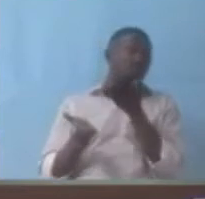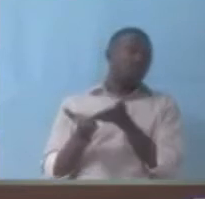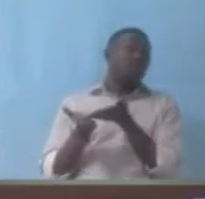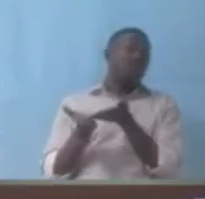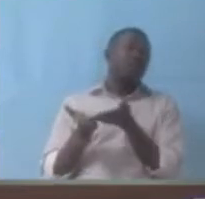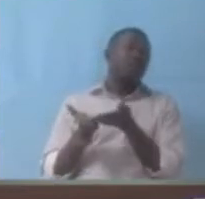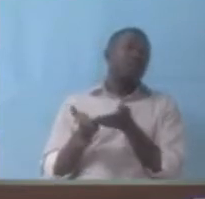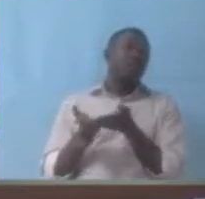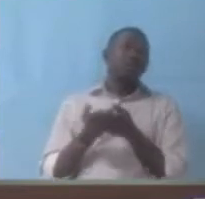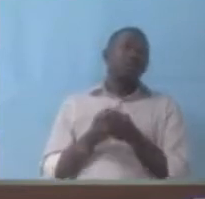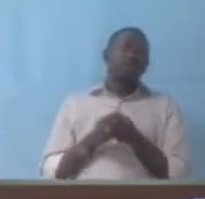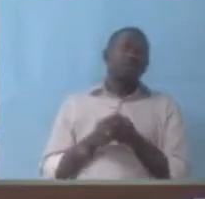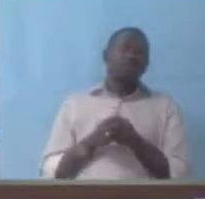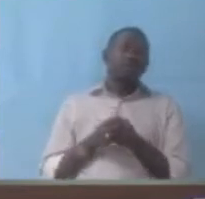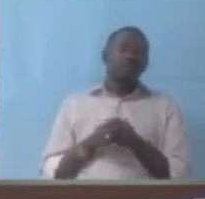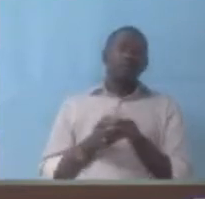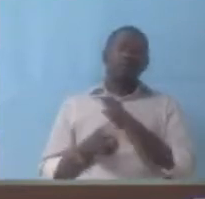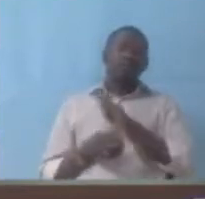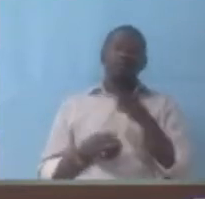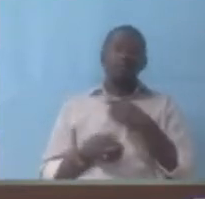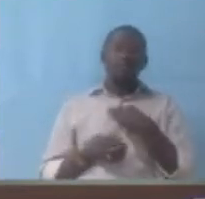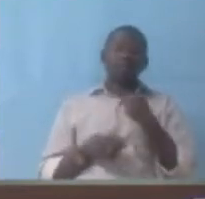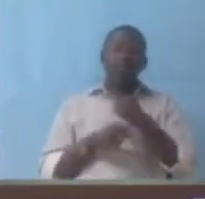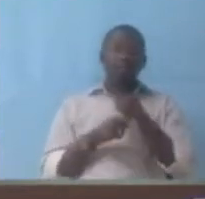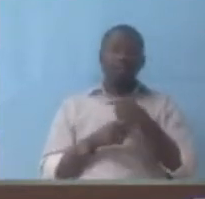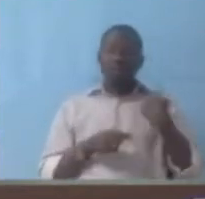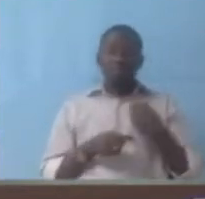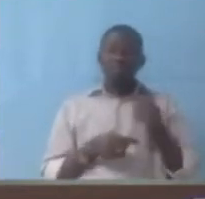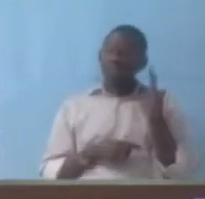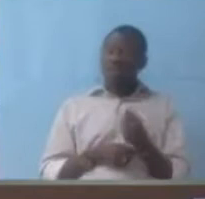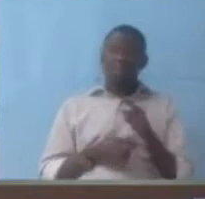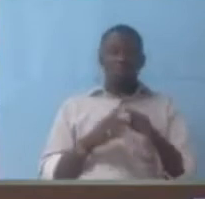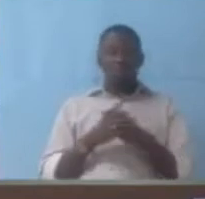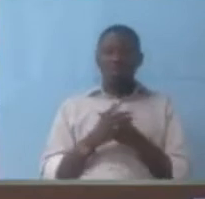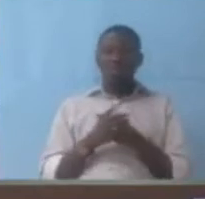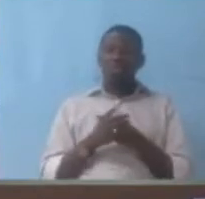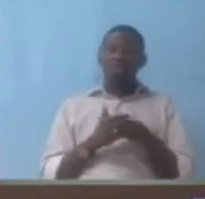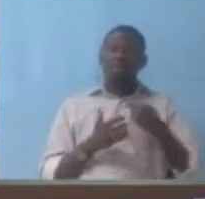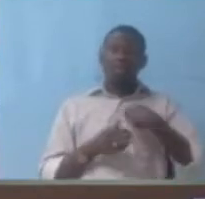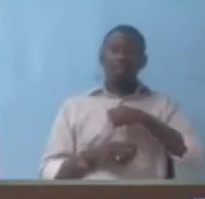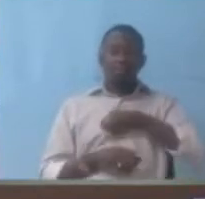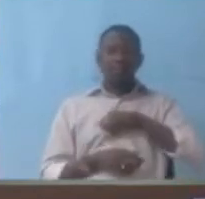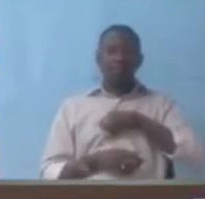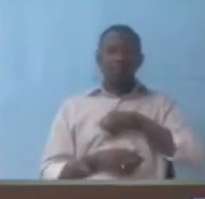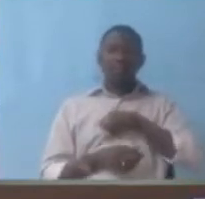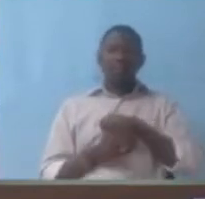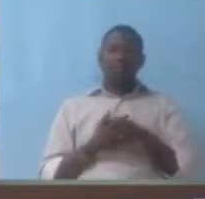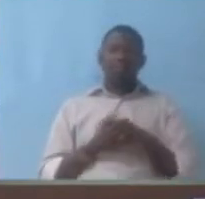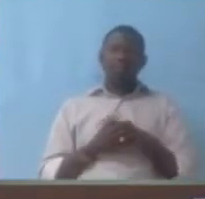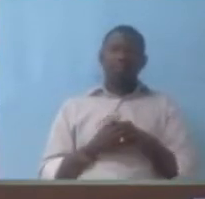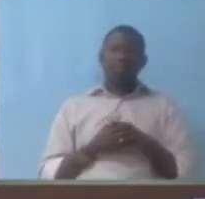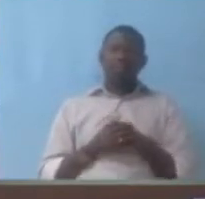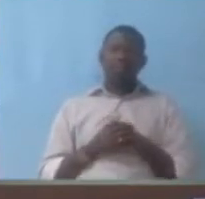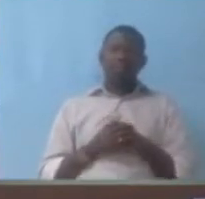Solicitor General or Mrs. Bensuda. Amanka Gambia din lulala foti de wala Solicitor General wala Mrs. Bensuda. Amanka Mrs. Bensuda lulala